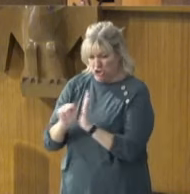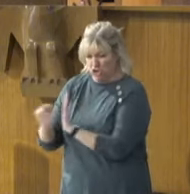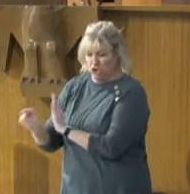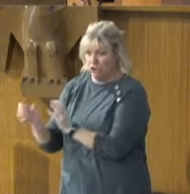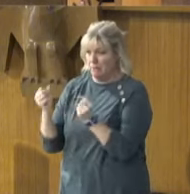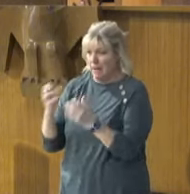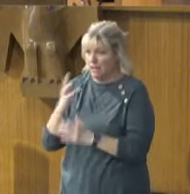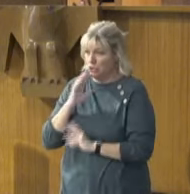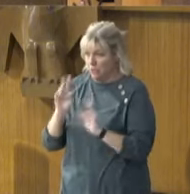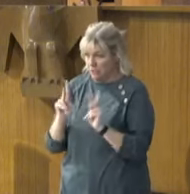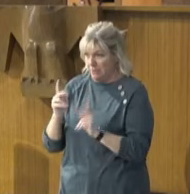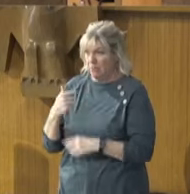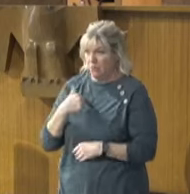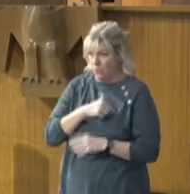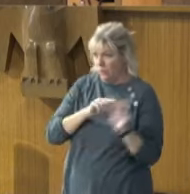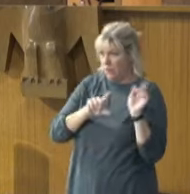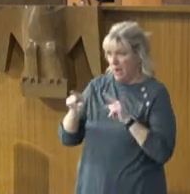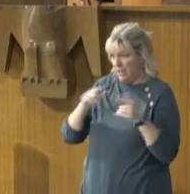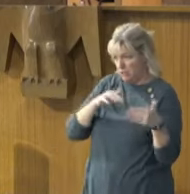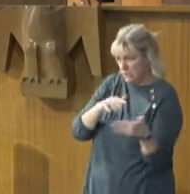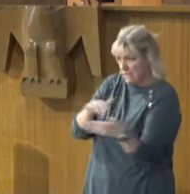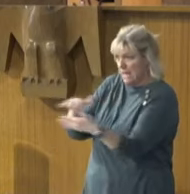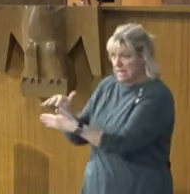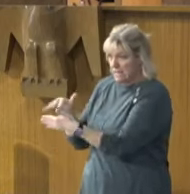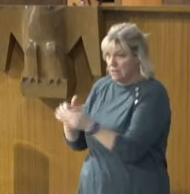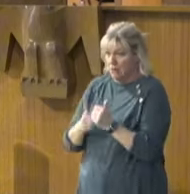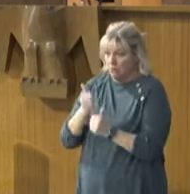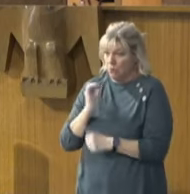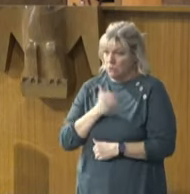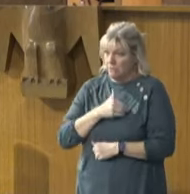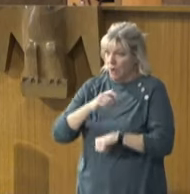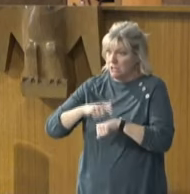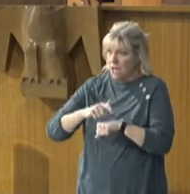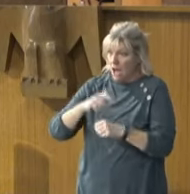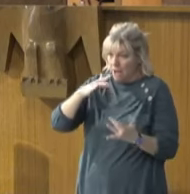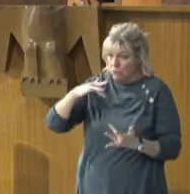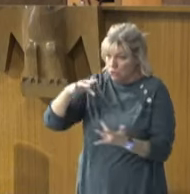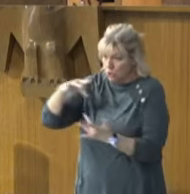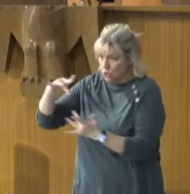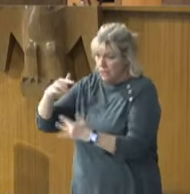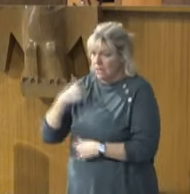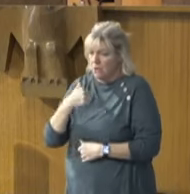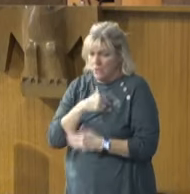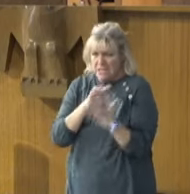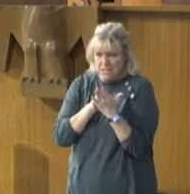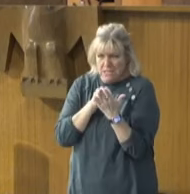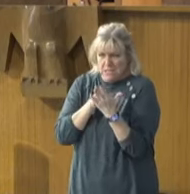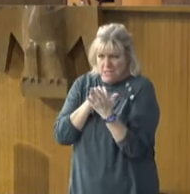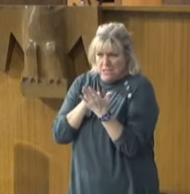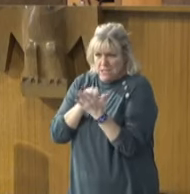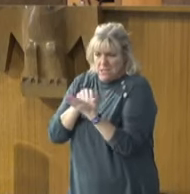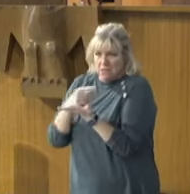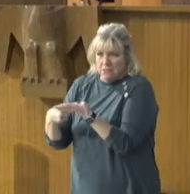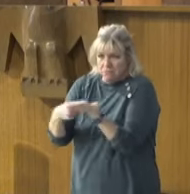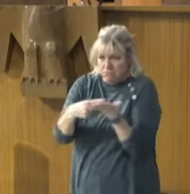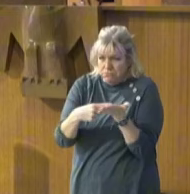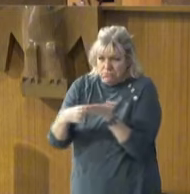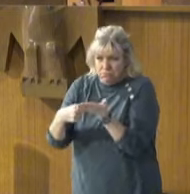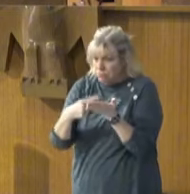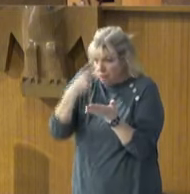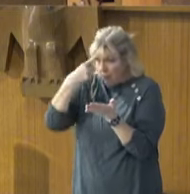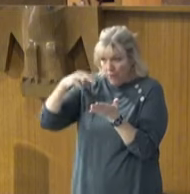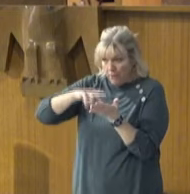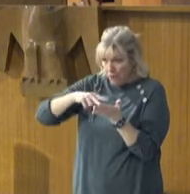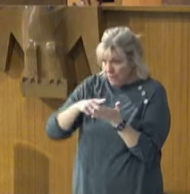intensive study program where the majority of our time while we were touring was spent in seminars and discussion groups. And the purpose of the